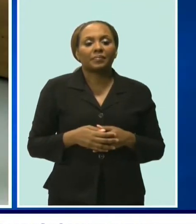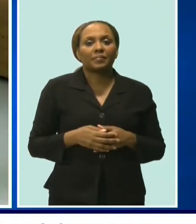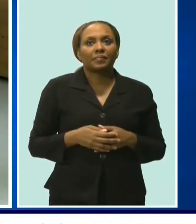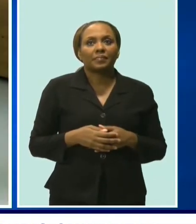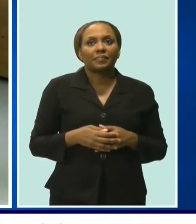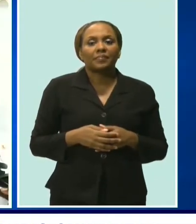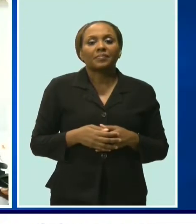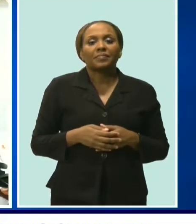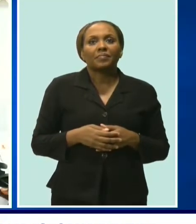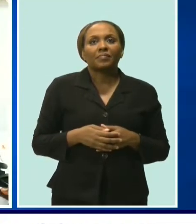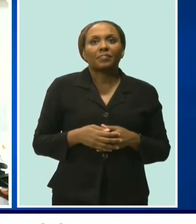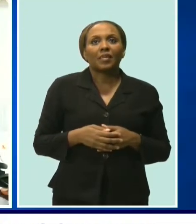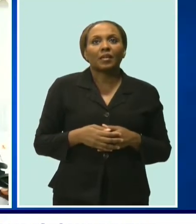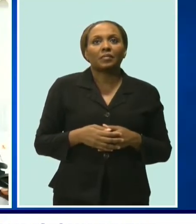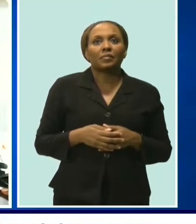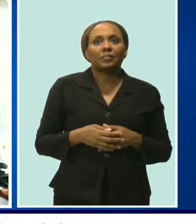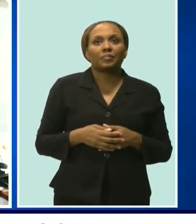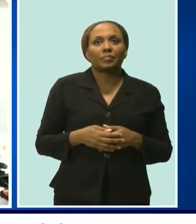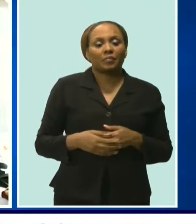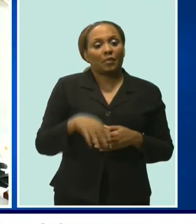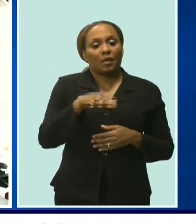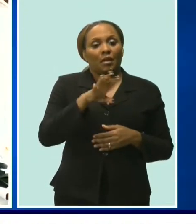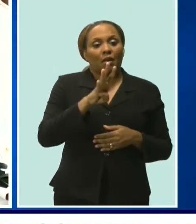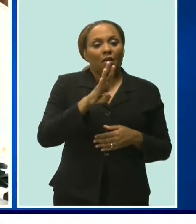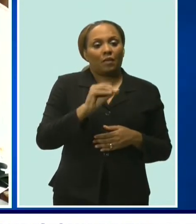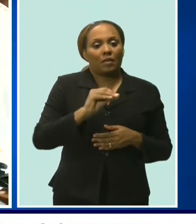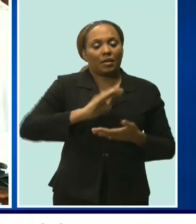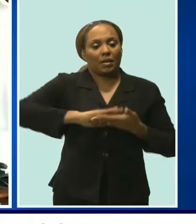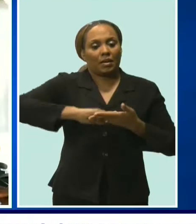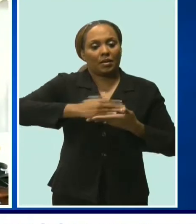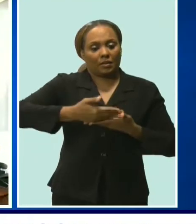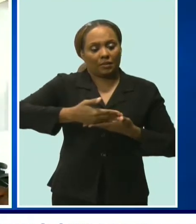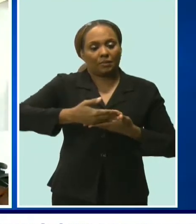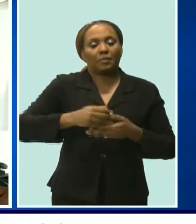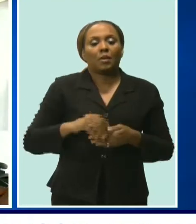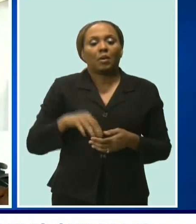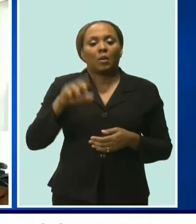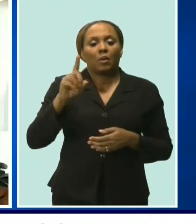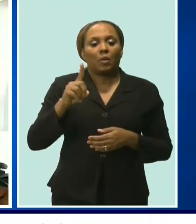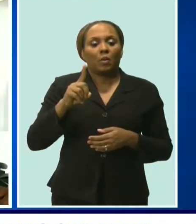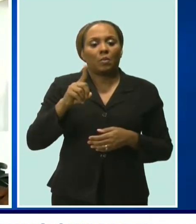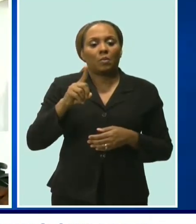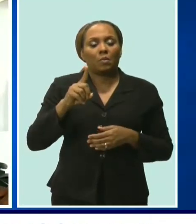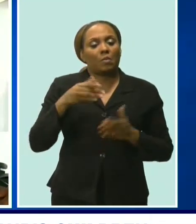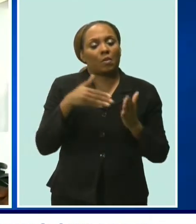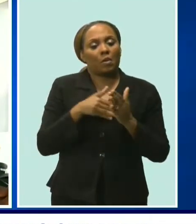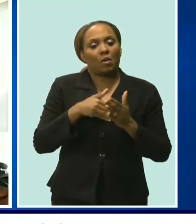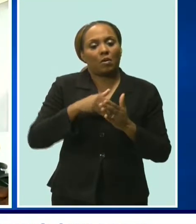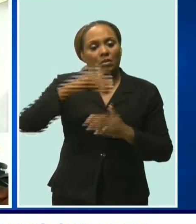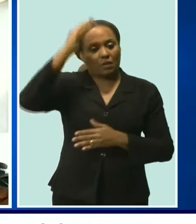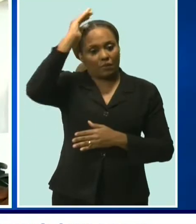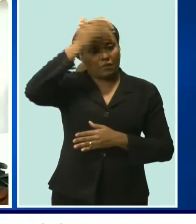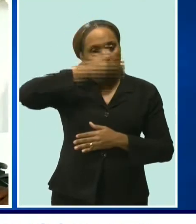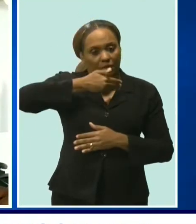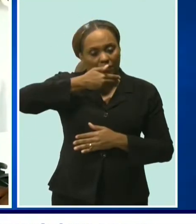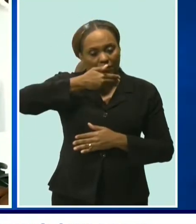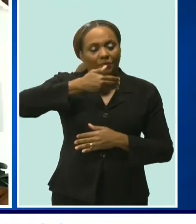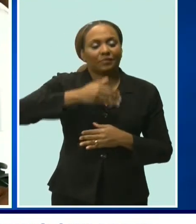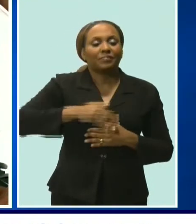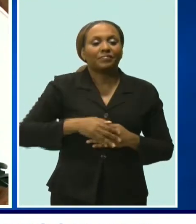This donation of 40 Chromebook laptop computers, 1,000 protective face shields, a